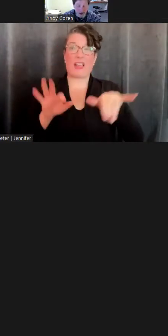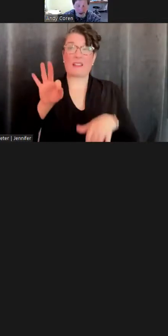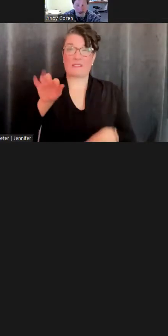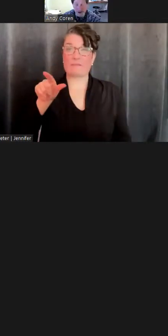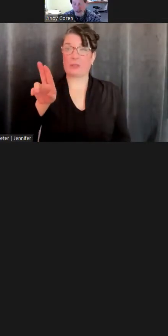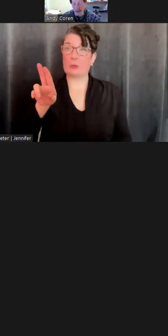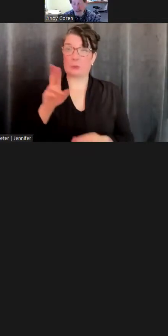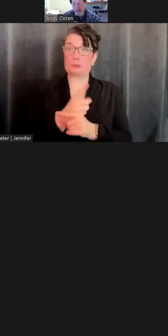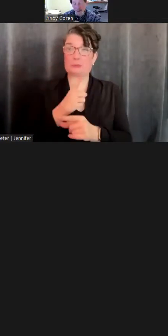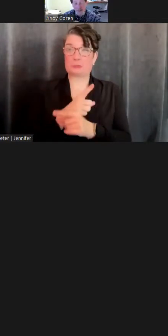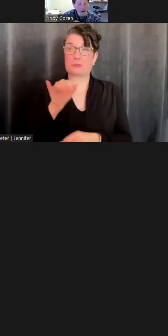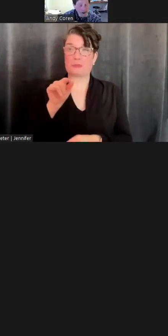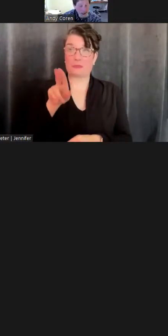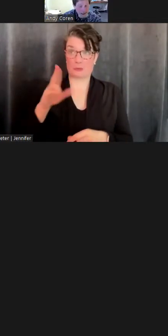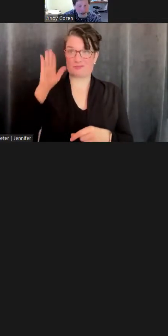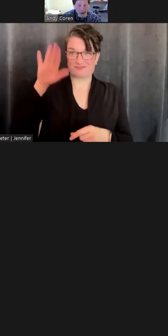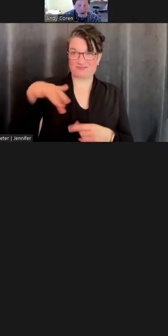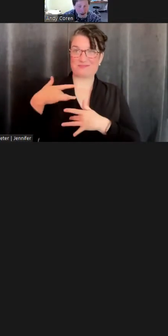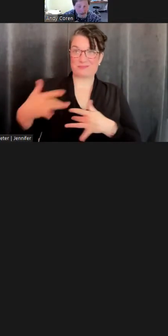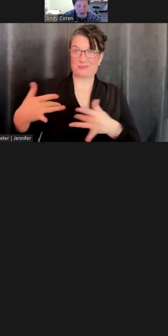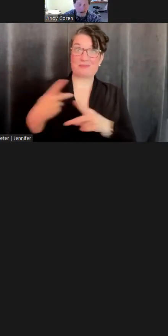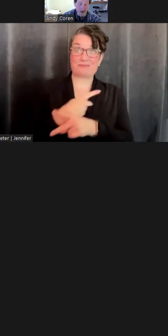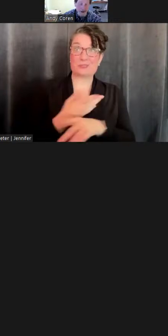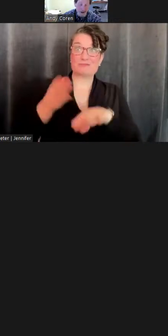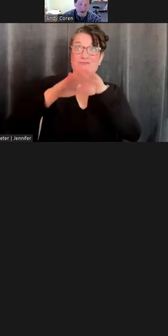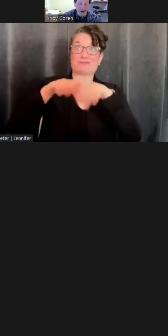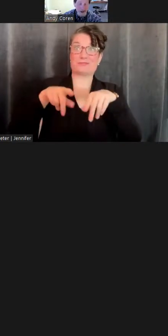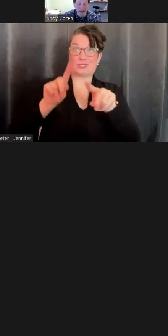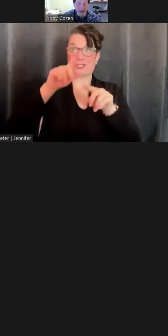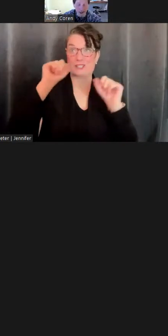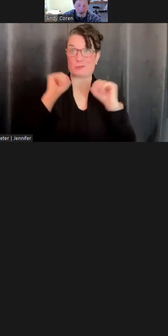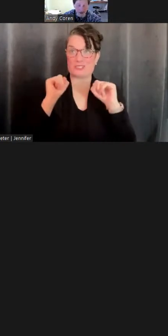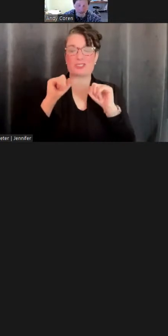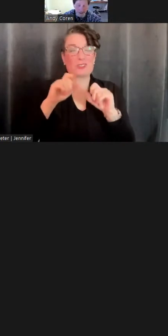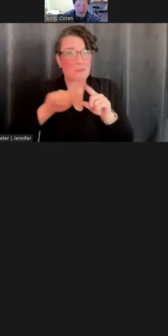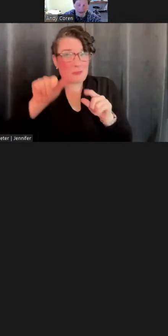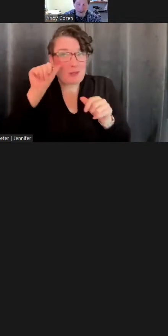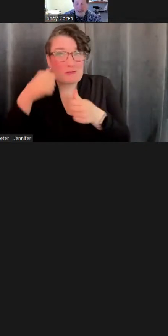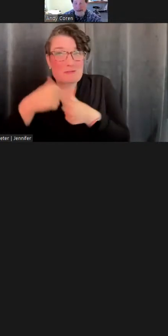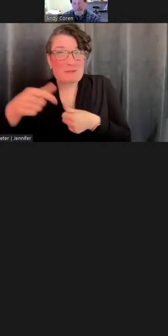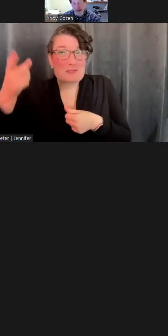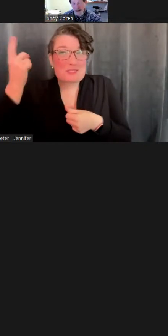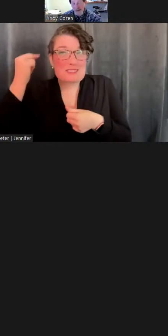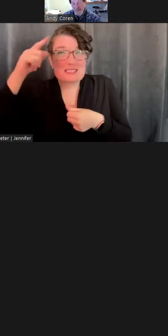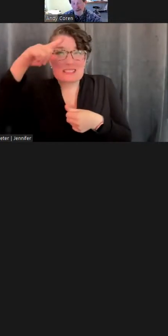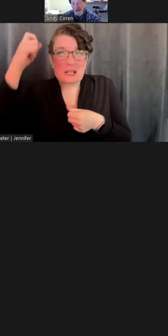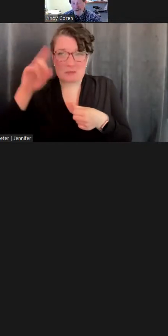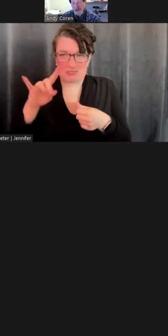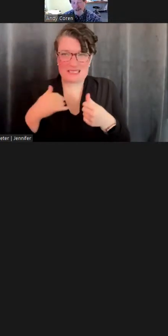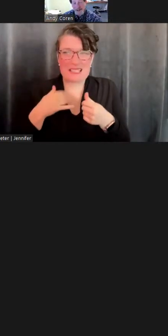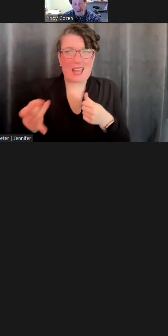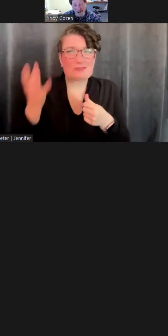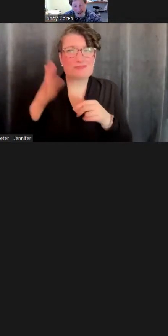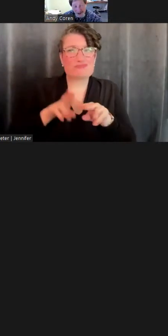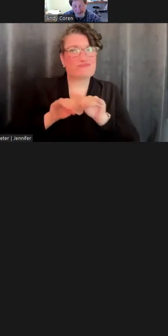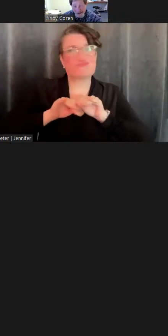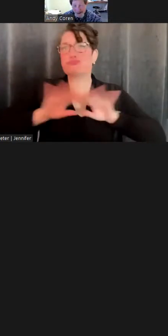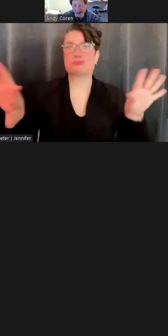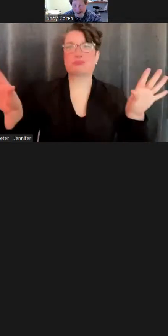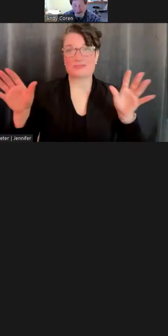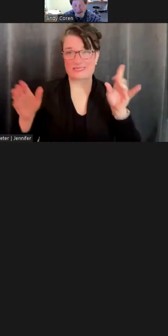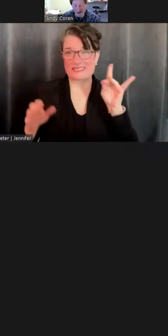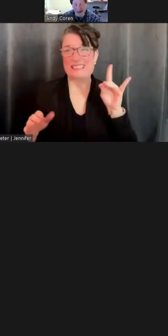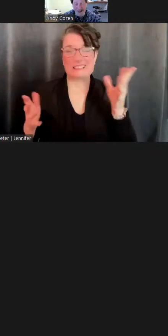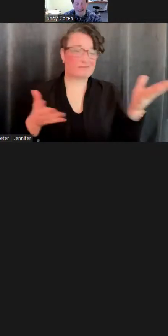winter surges, but we also had that huge summer surge. So there's a lot unknown about that. So there's a lot of discussion